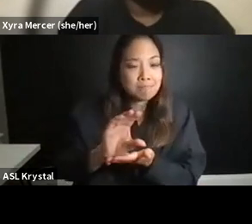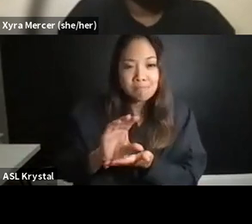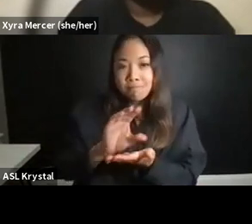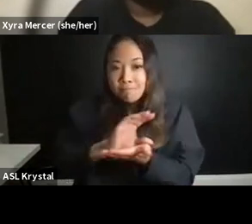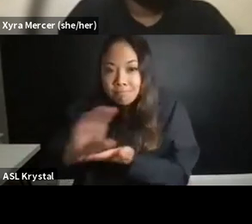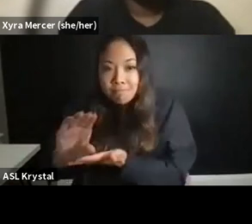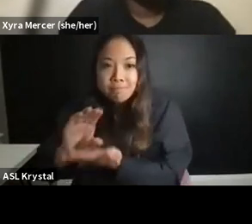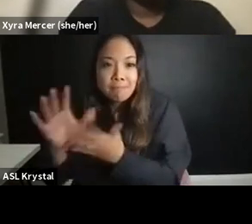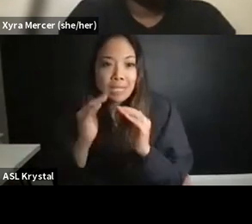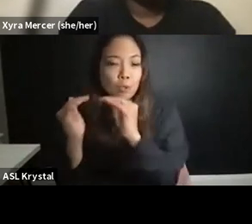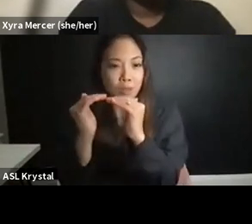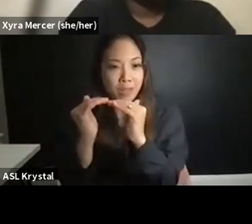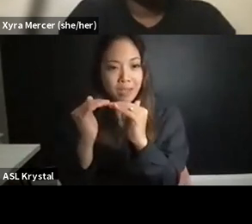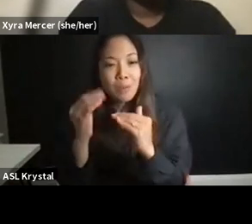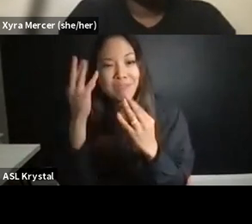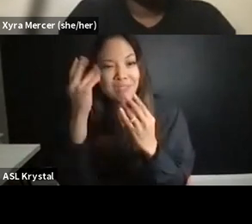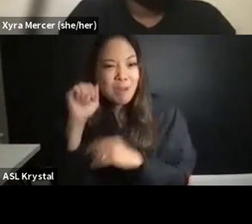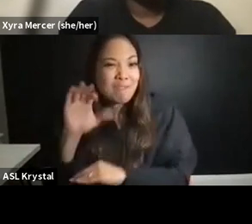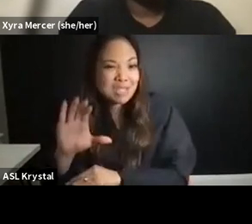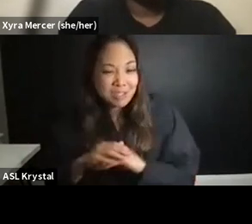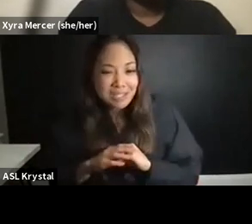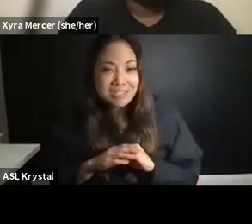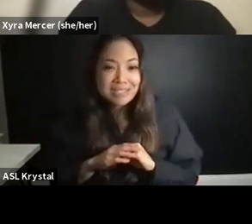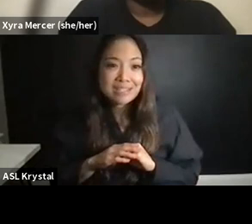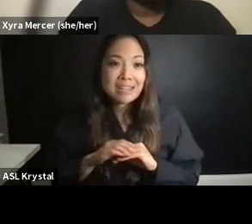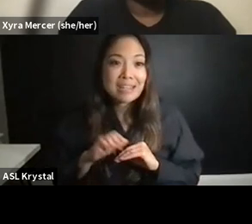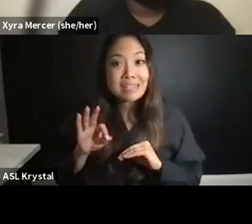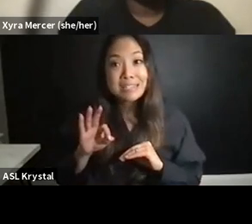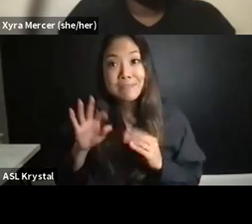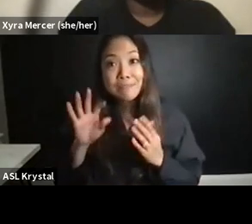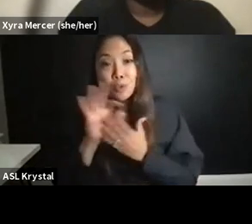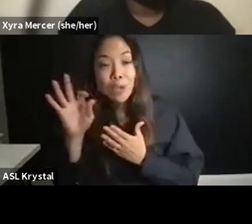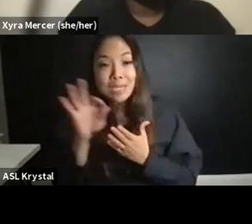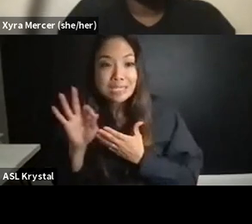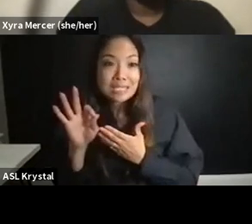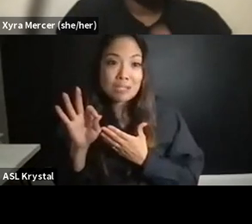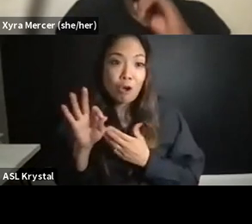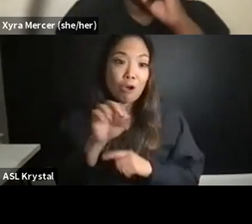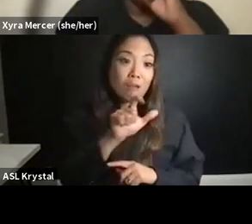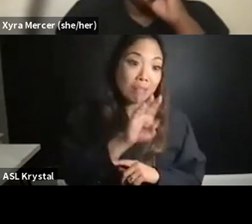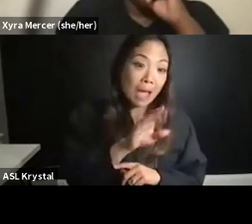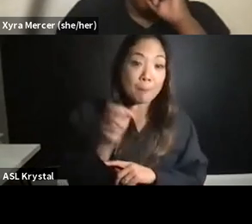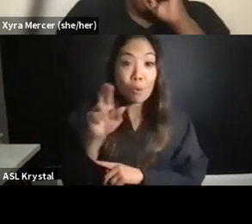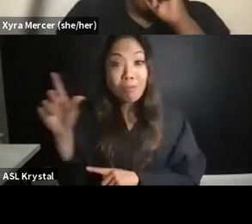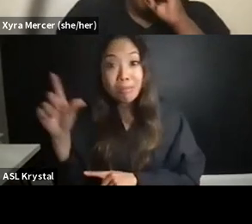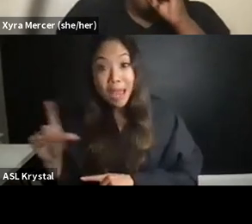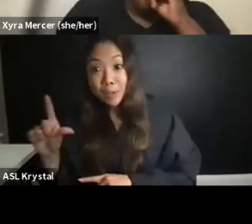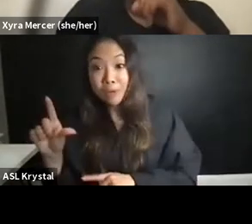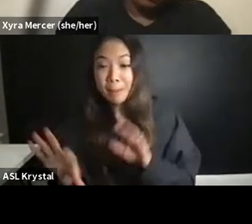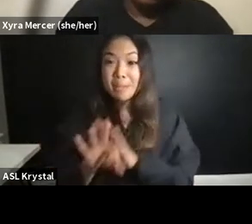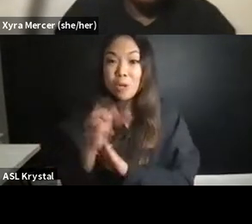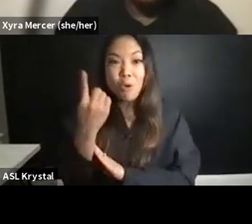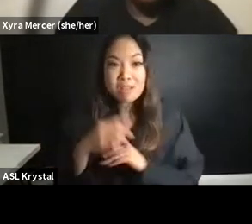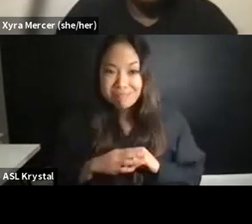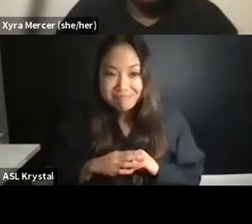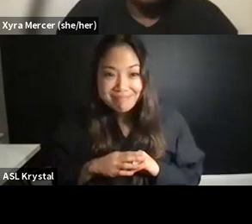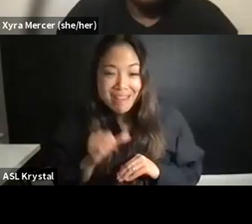um because of the choice is a stem lab and a library our children are just missing out right so we have to figure